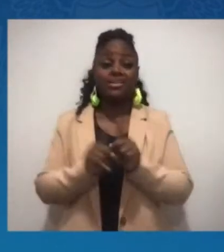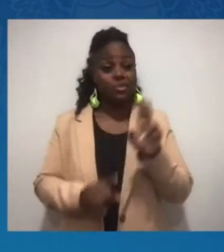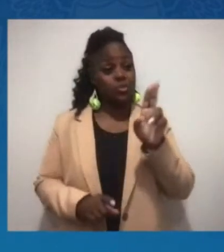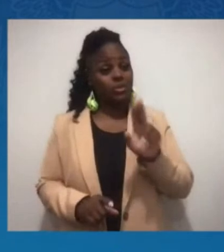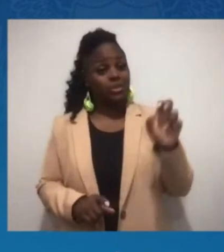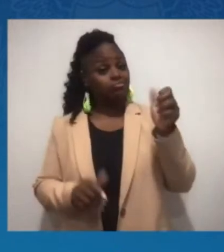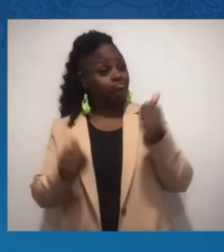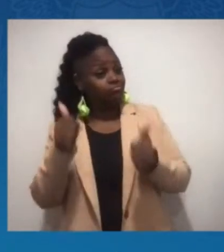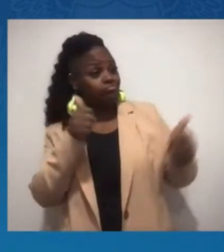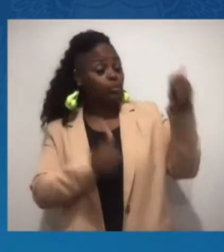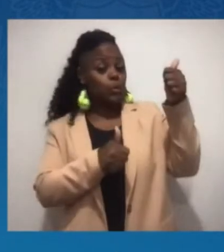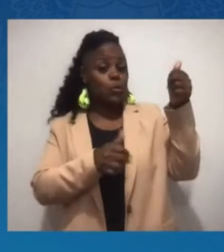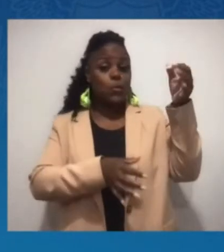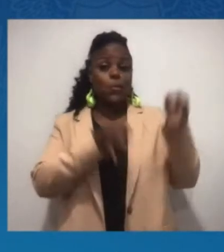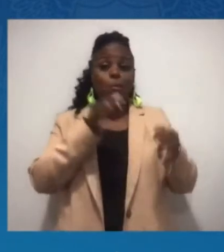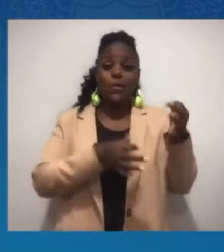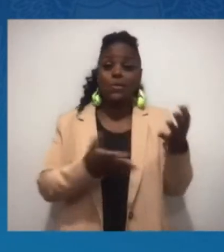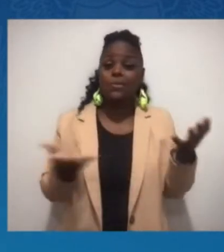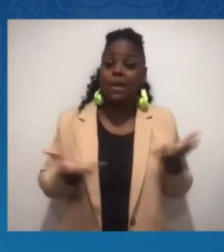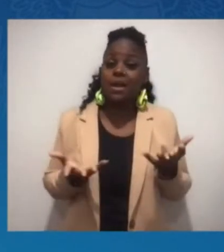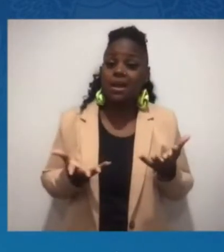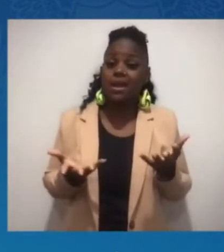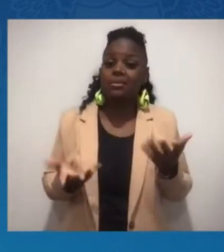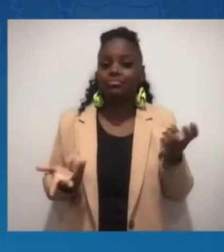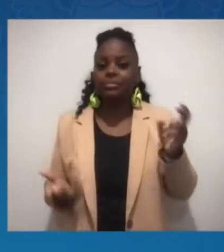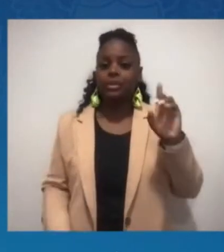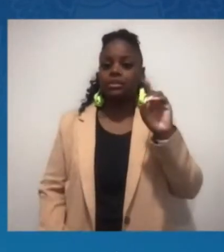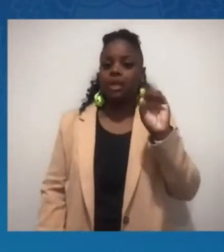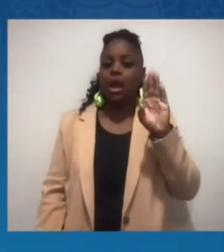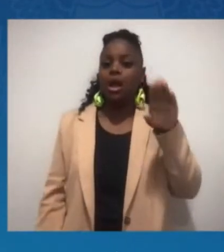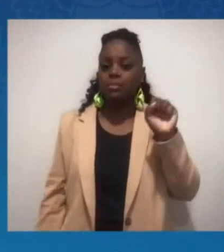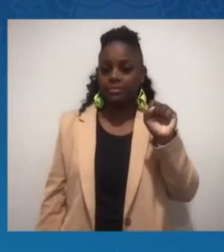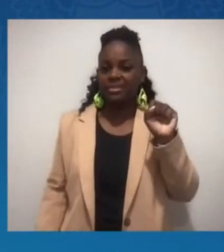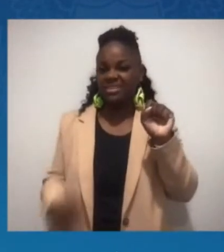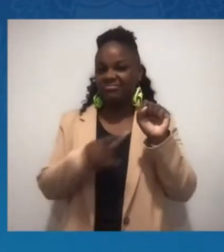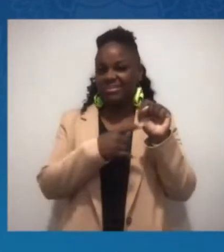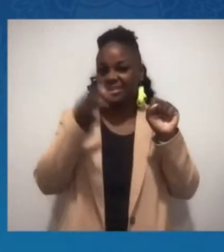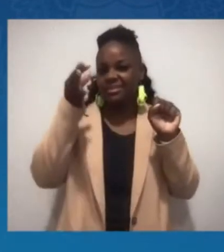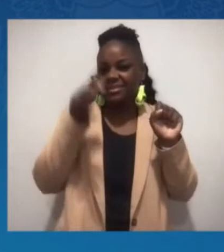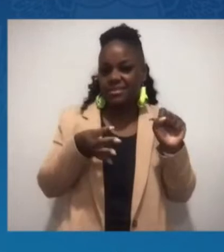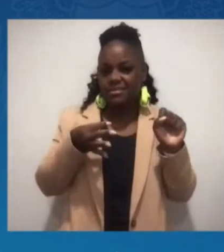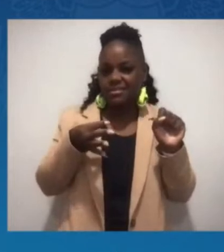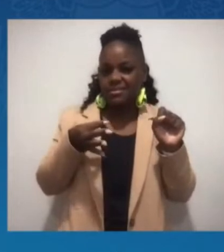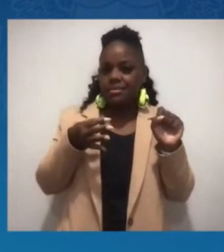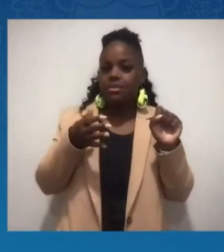the proponents of Dobbs have intended, it's being pushed to the states.